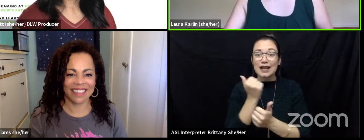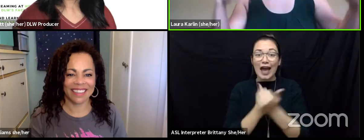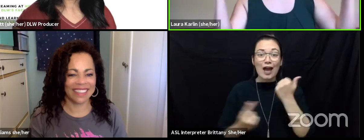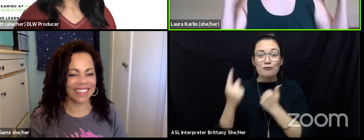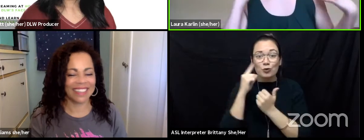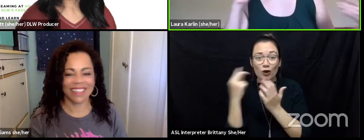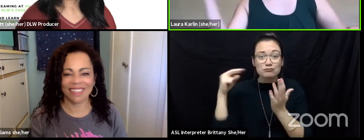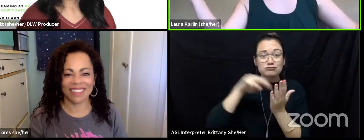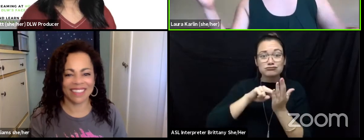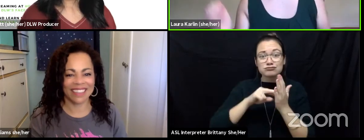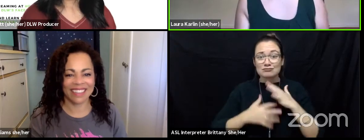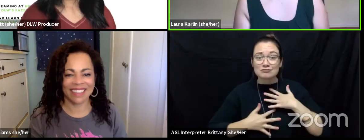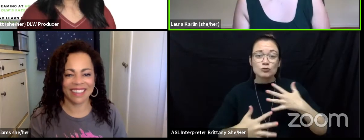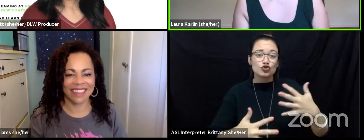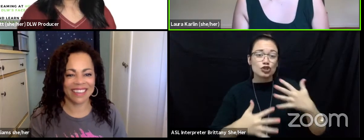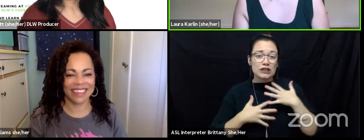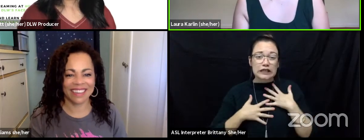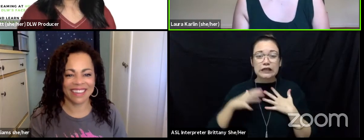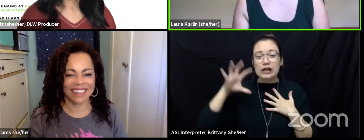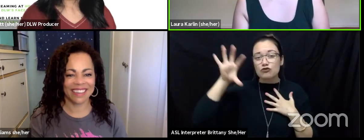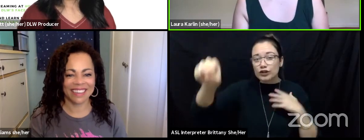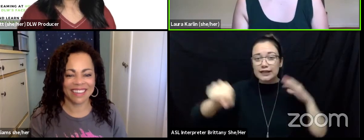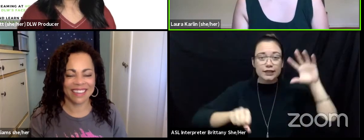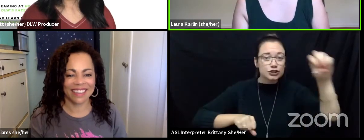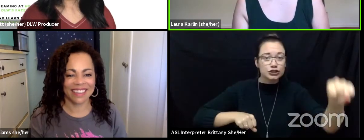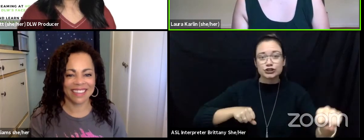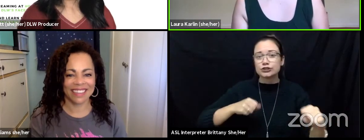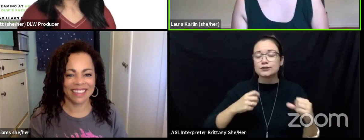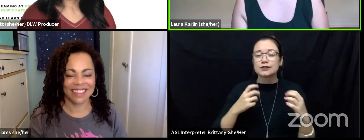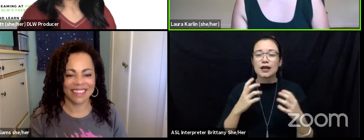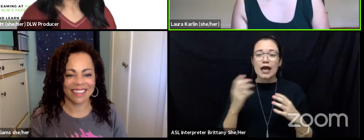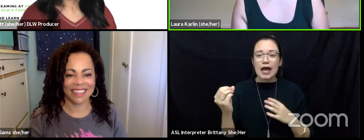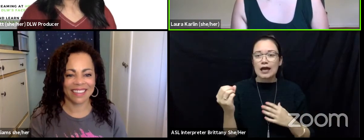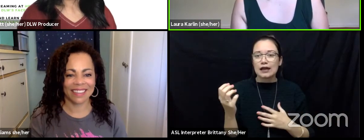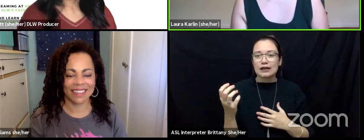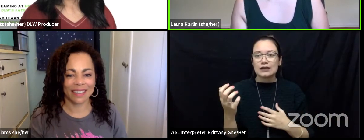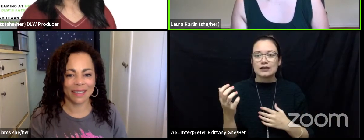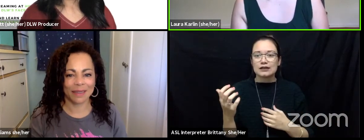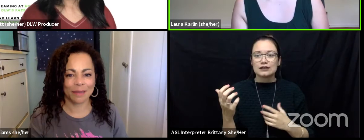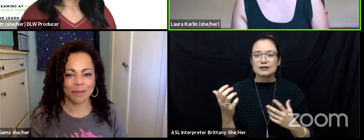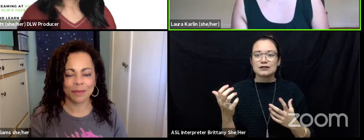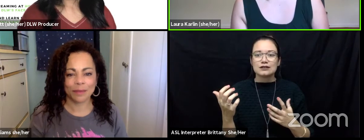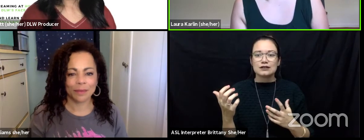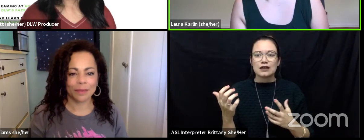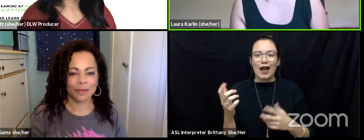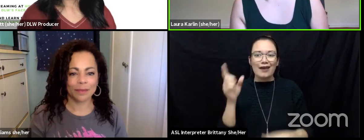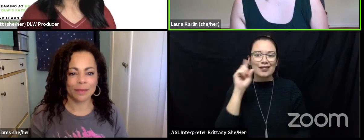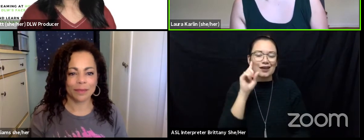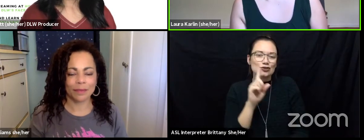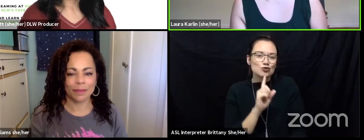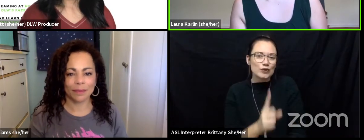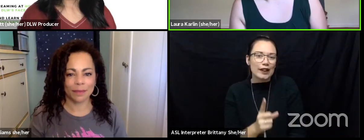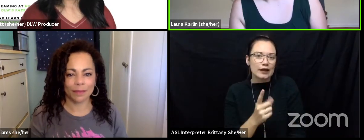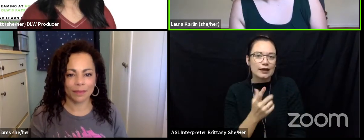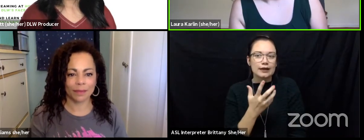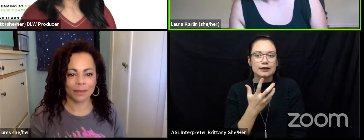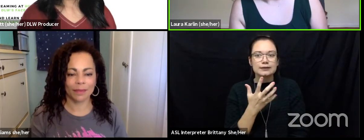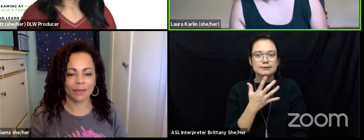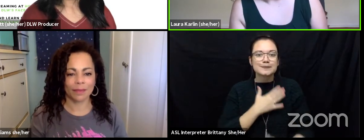and take a breath and reach, and watching, I think it's really delightful to